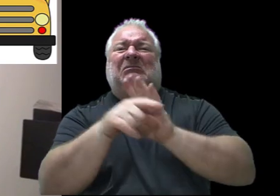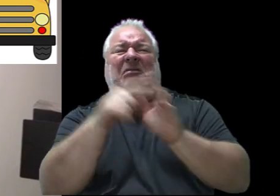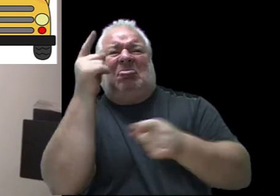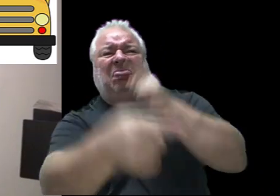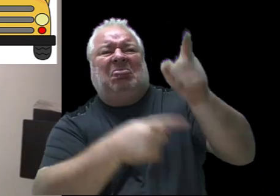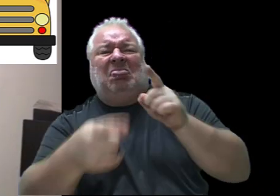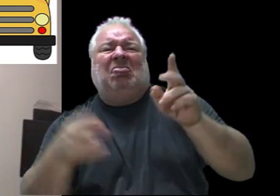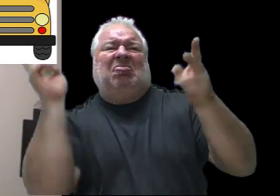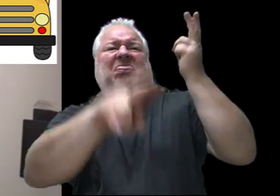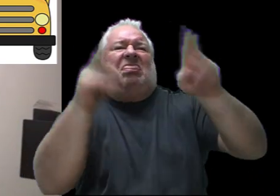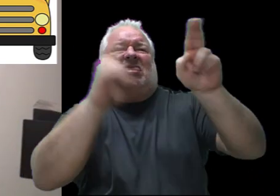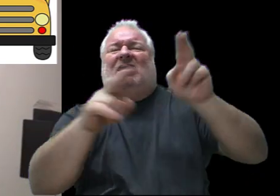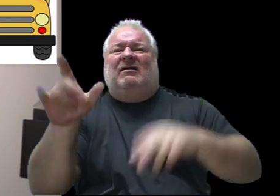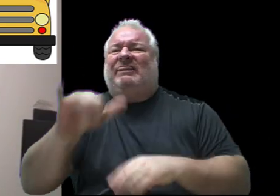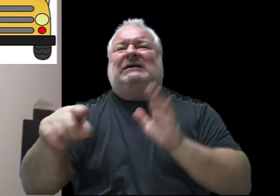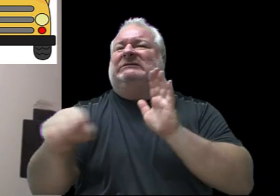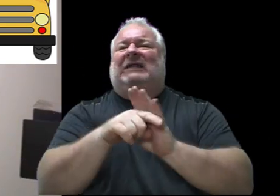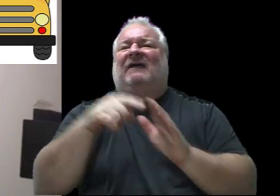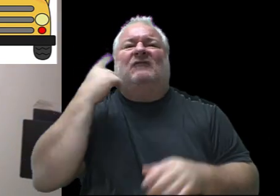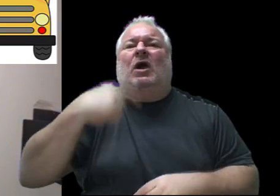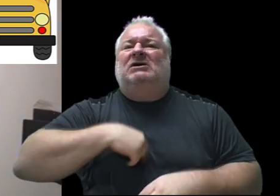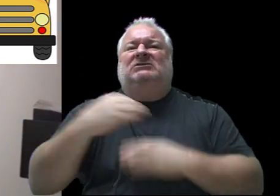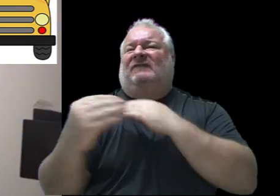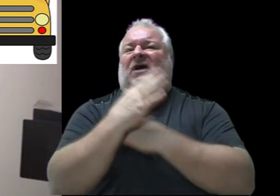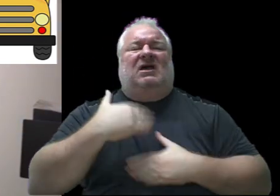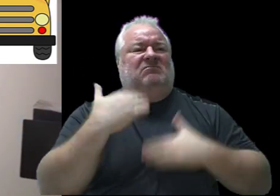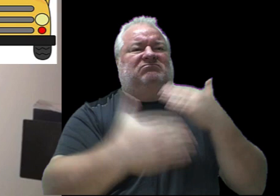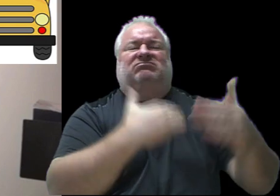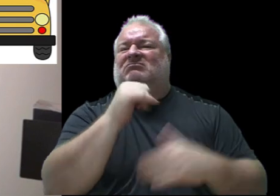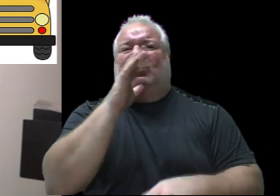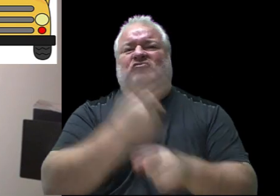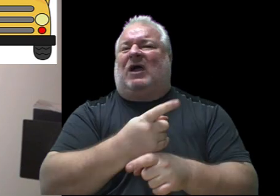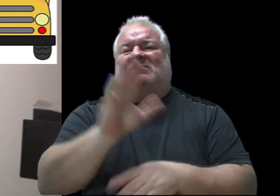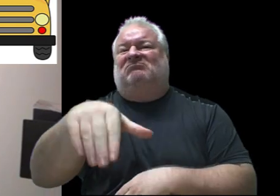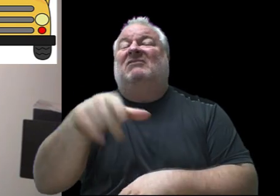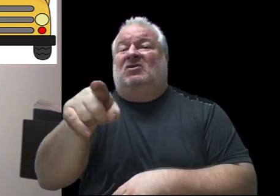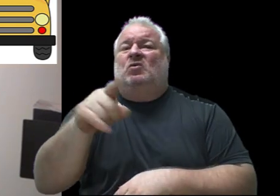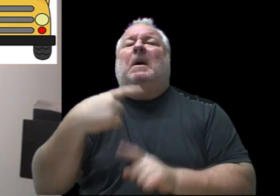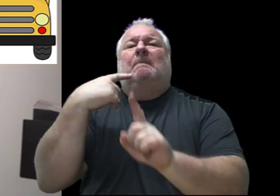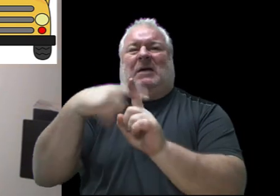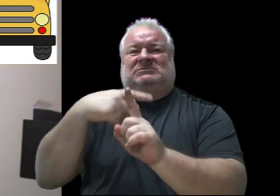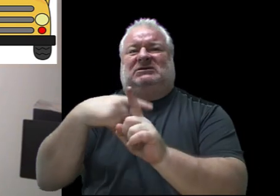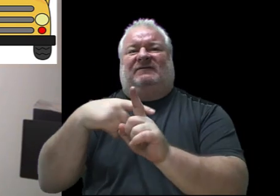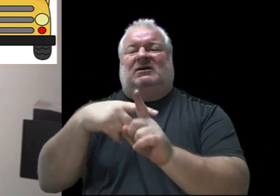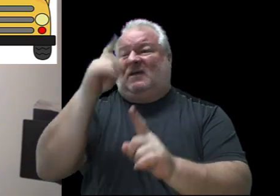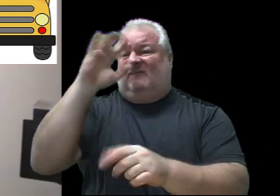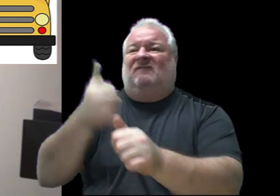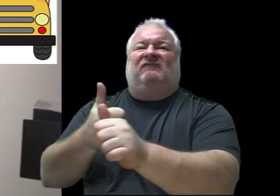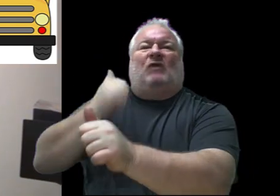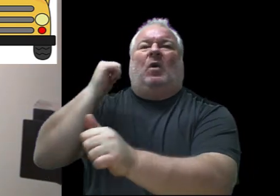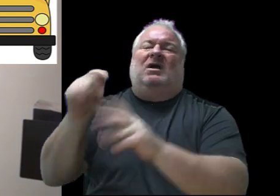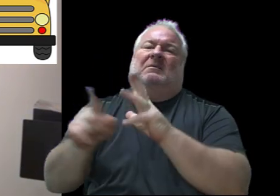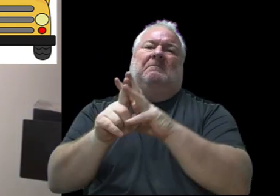down the negative road of life. How to deal with bullies. Stay positive. Avoid the